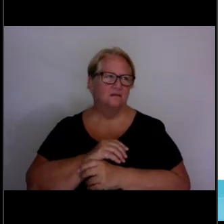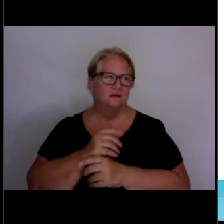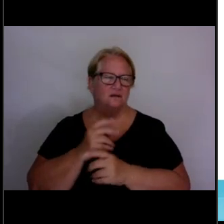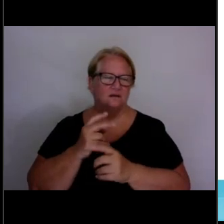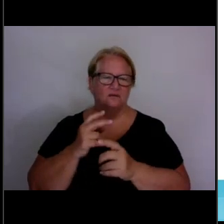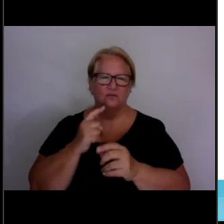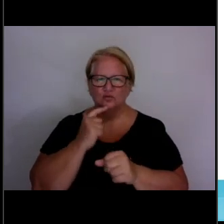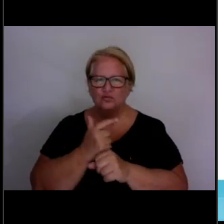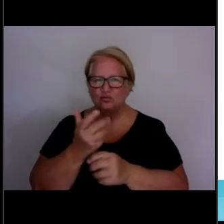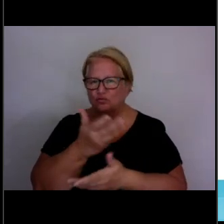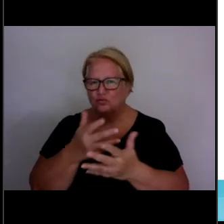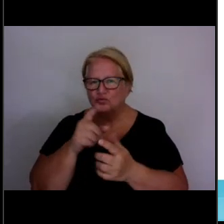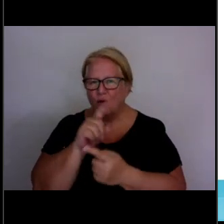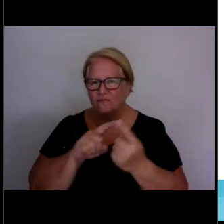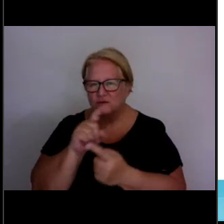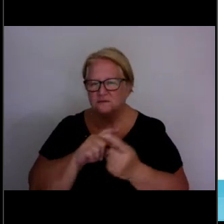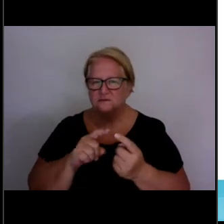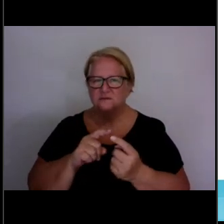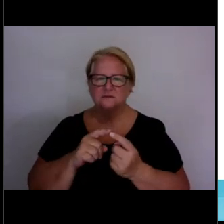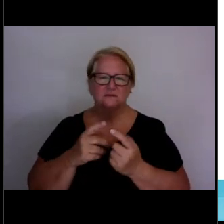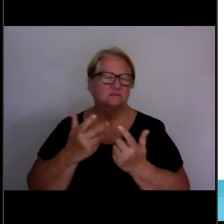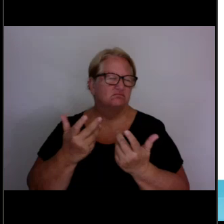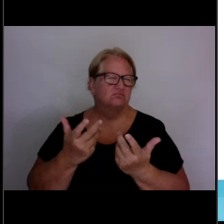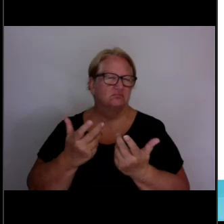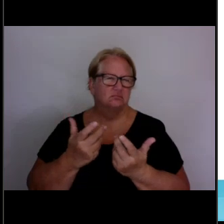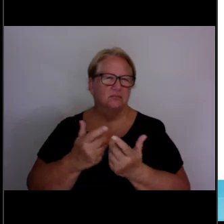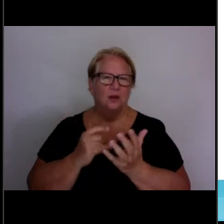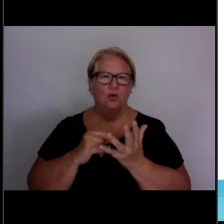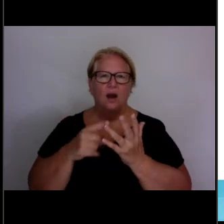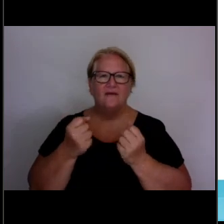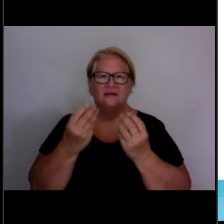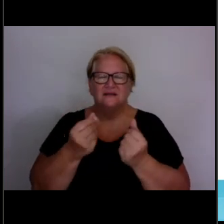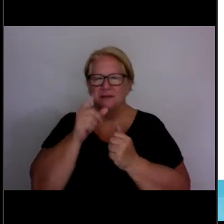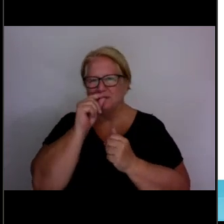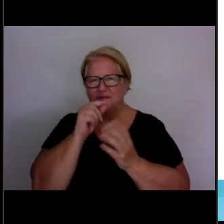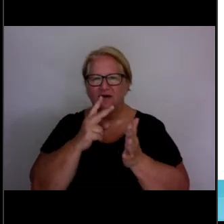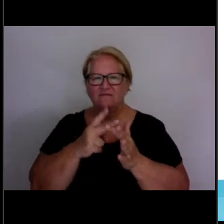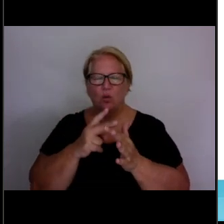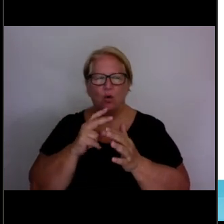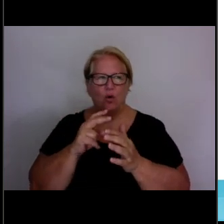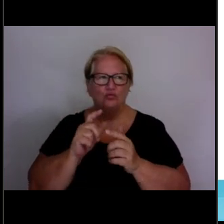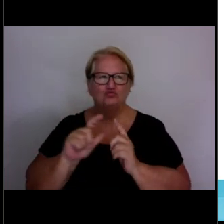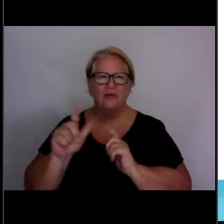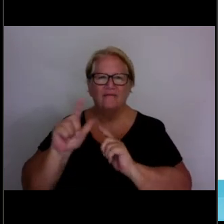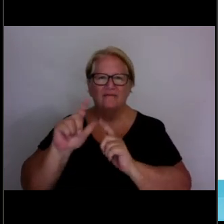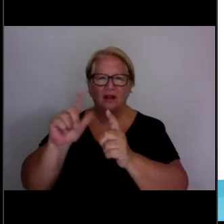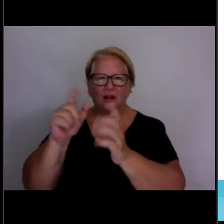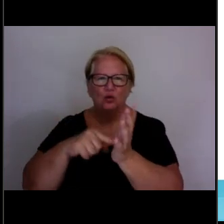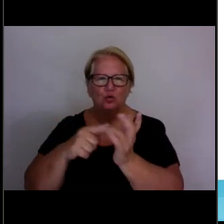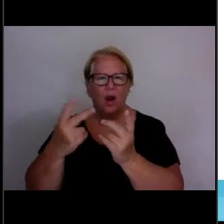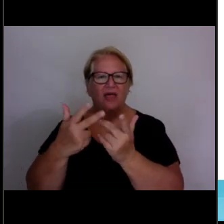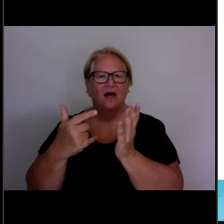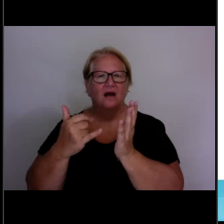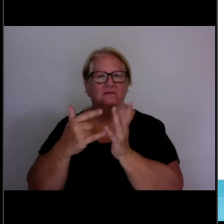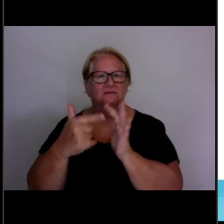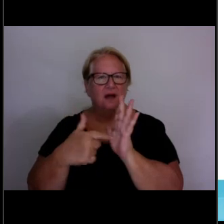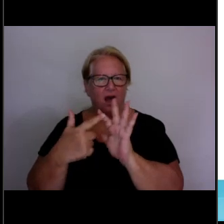where appropriate. We also have some capacity to travel to other sites on